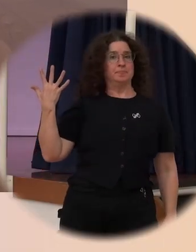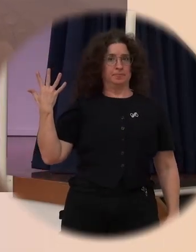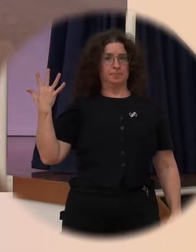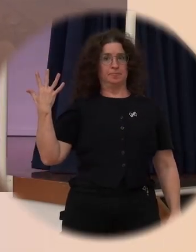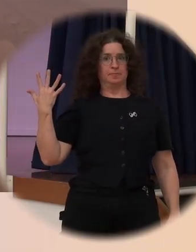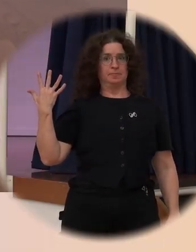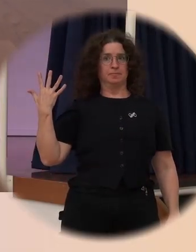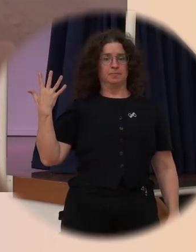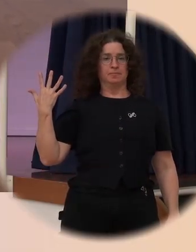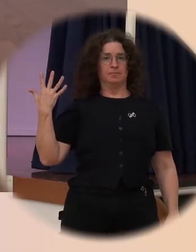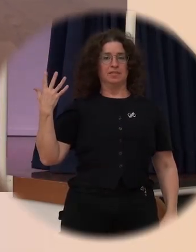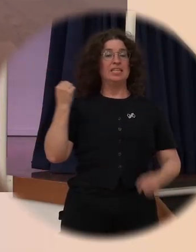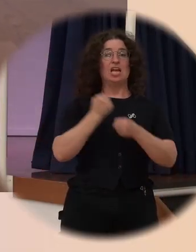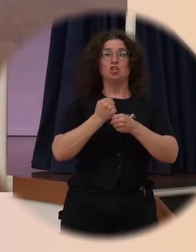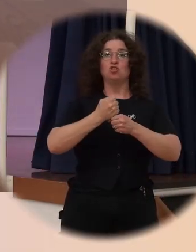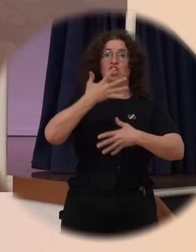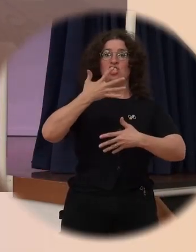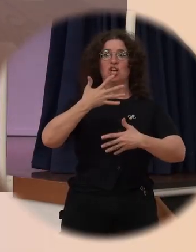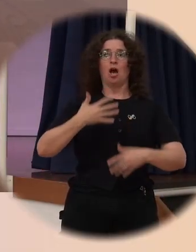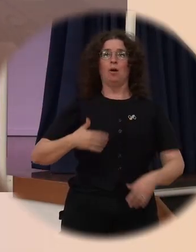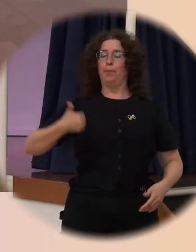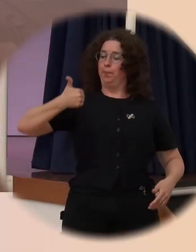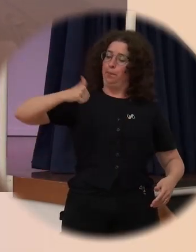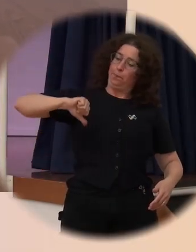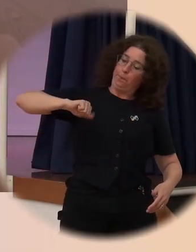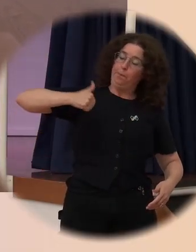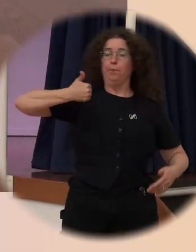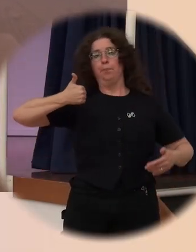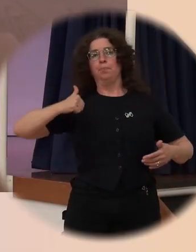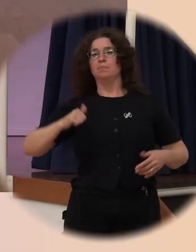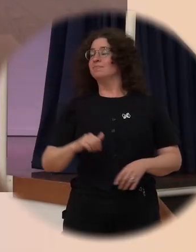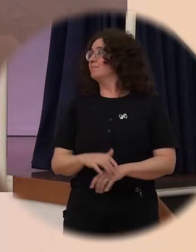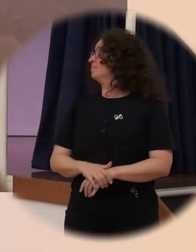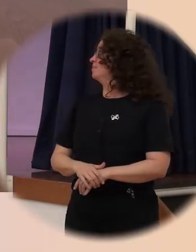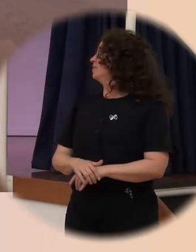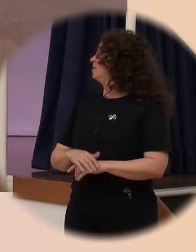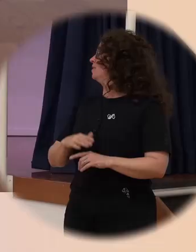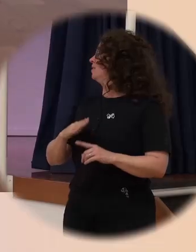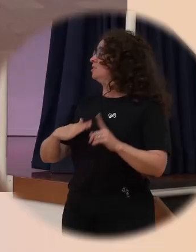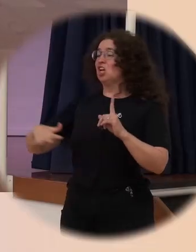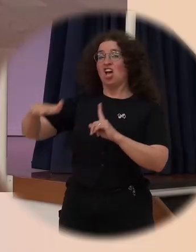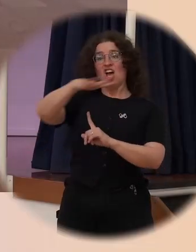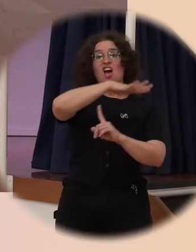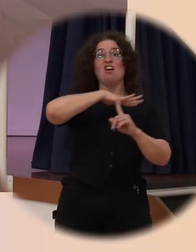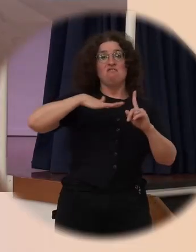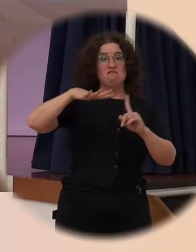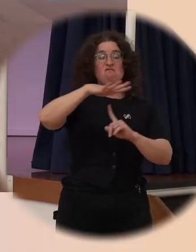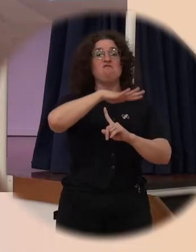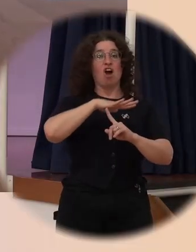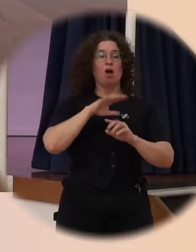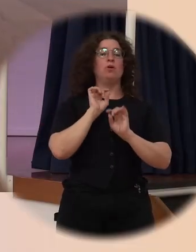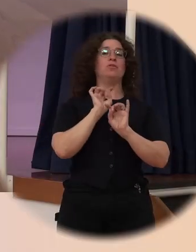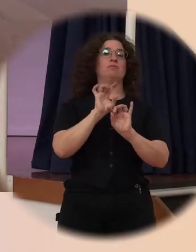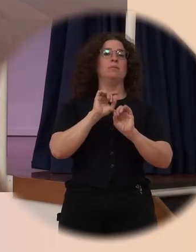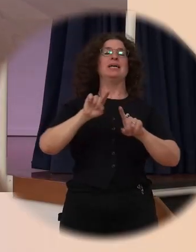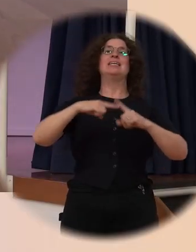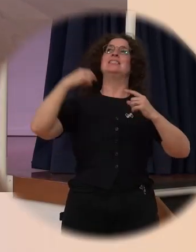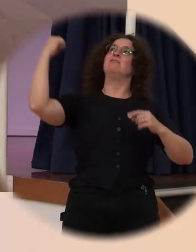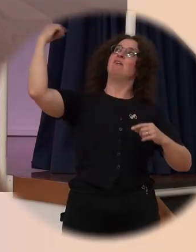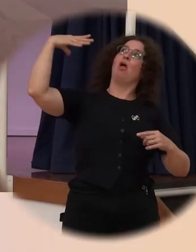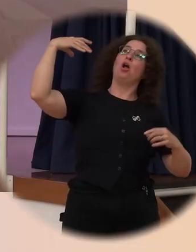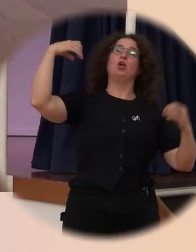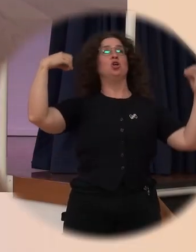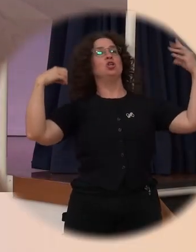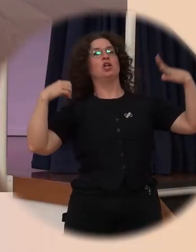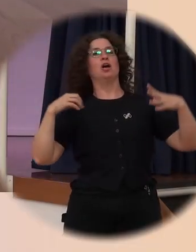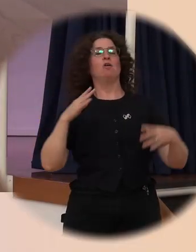it detects a gesture, and once the gesture is detected, your character and the environment will work on it. And I have given it different lightings to give